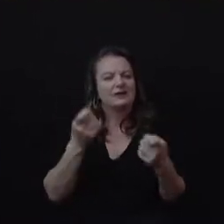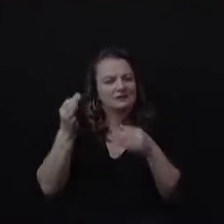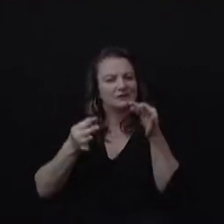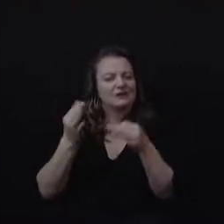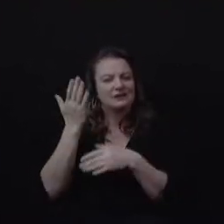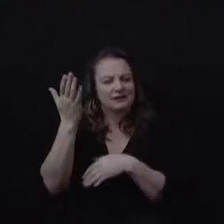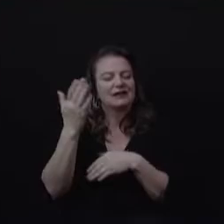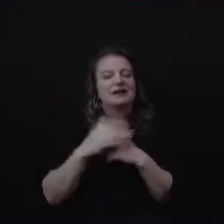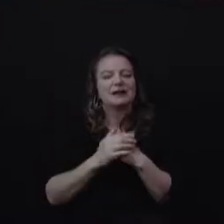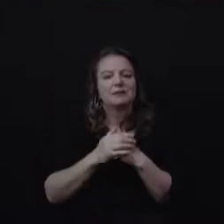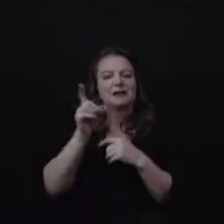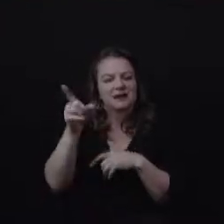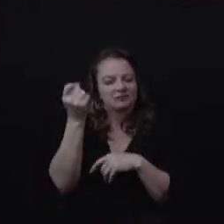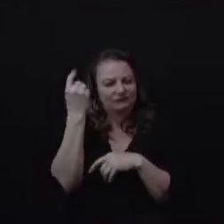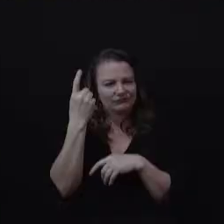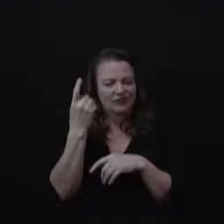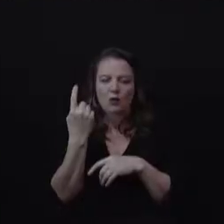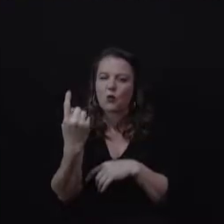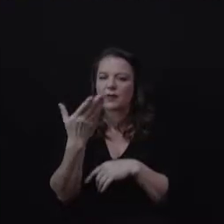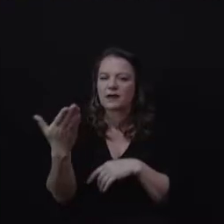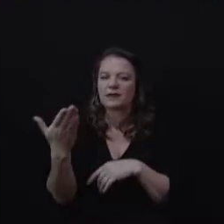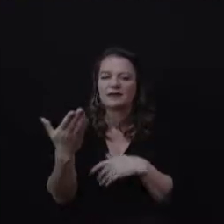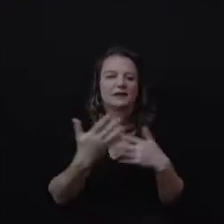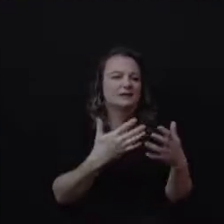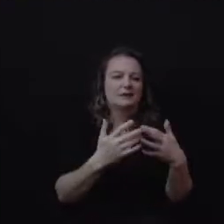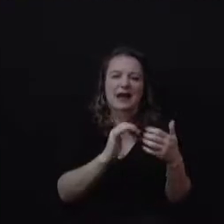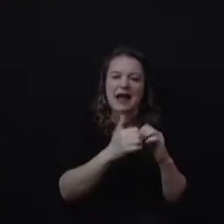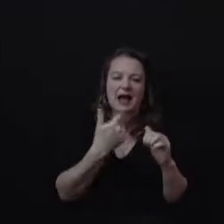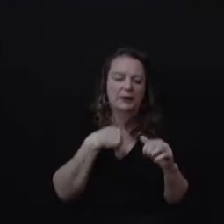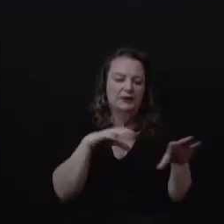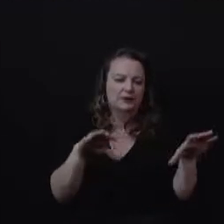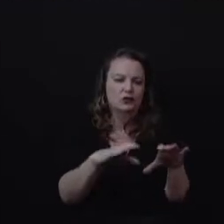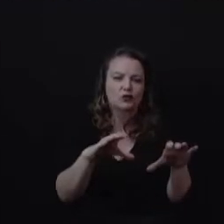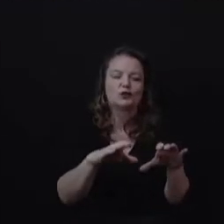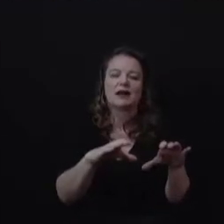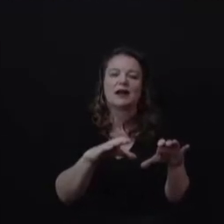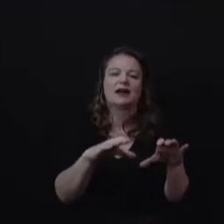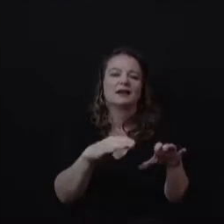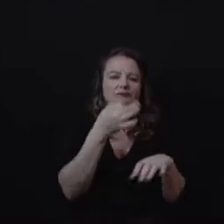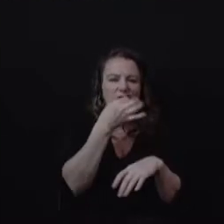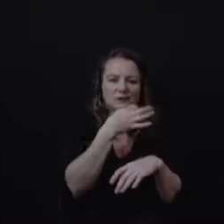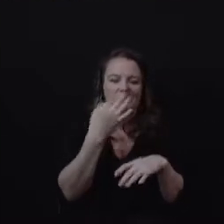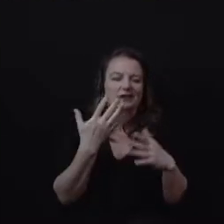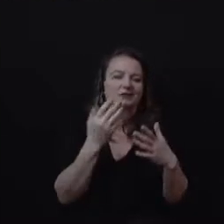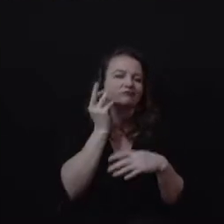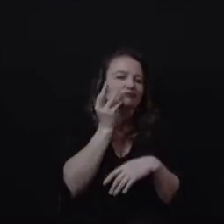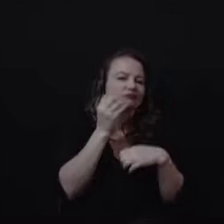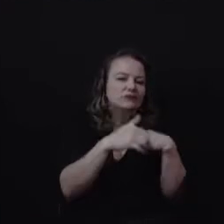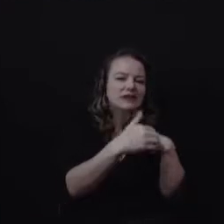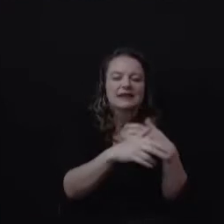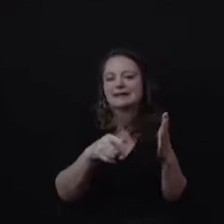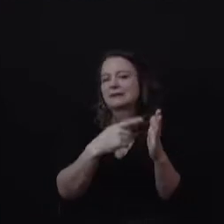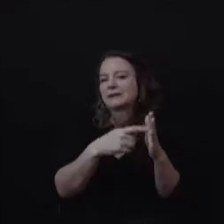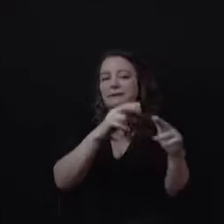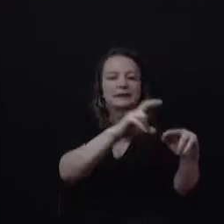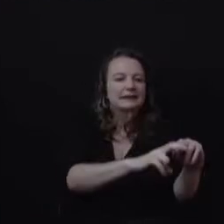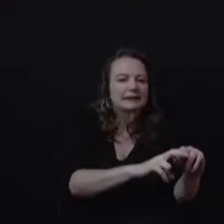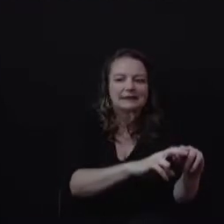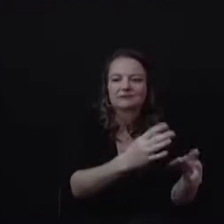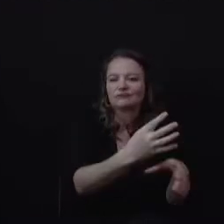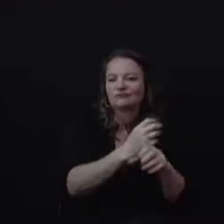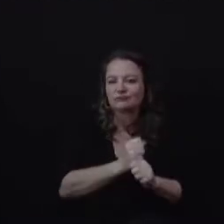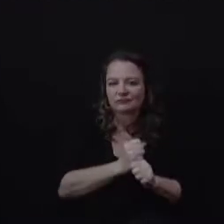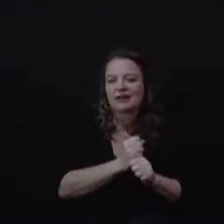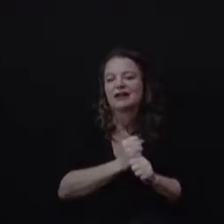thing. No matter how we embody communion, if it's staying seated in the pews, which we sometimes do, and we receive